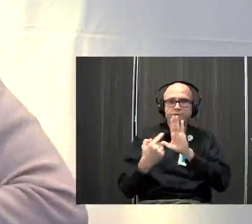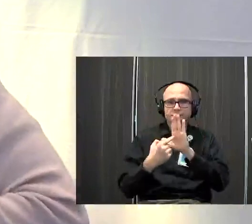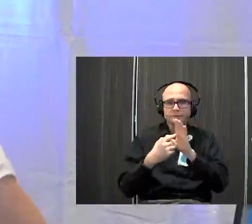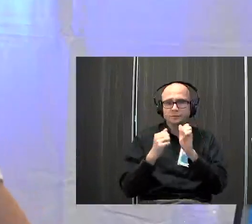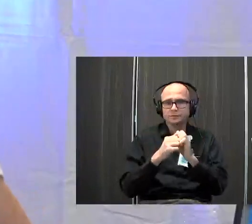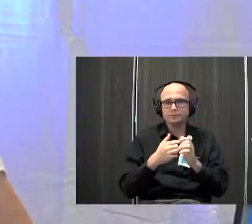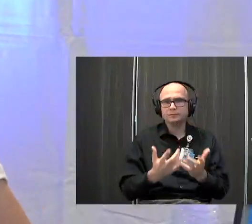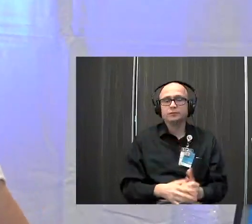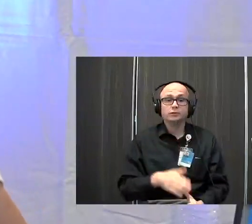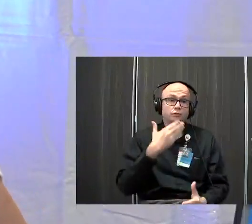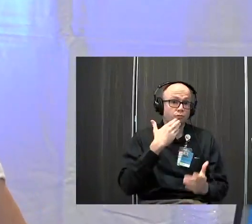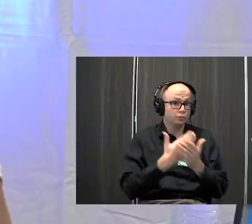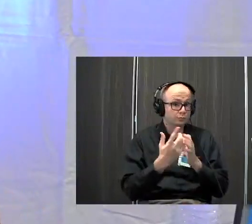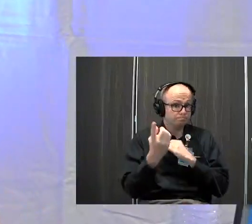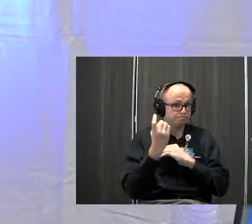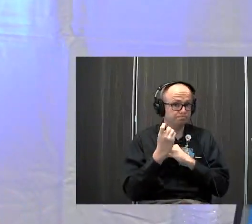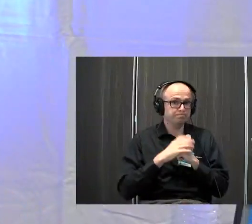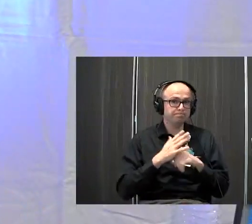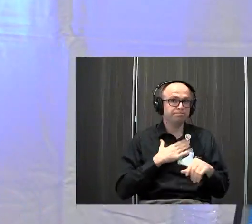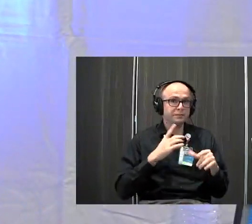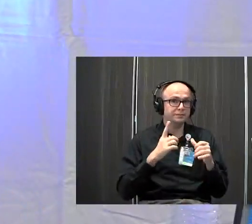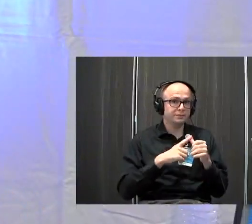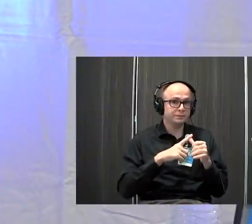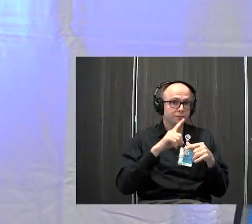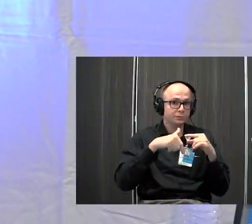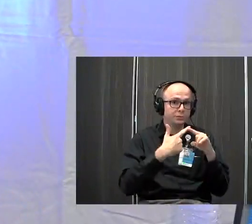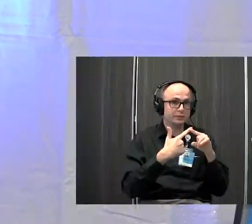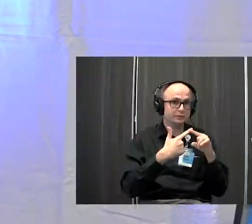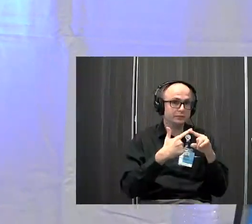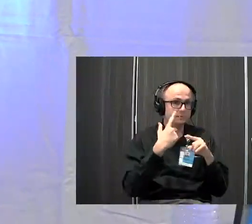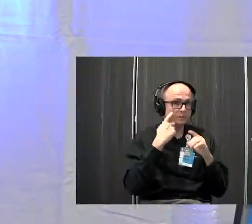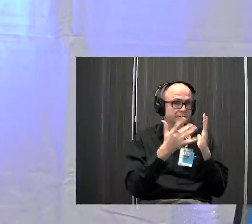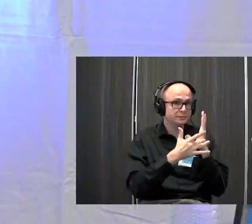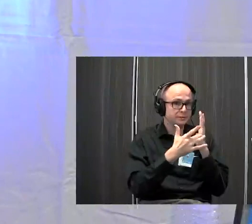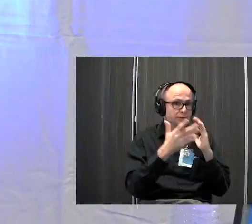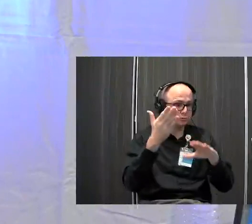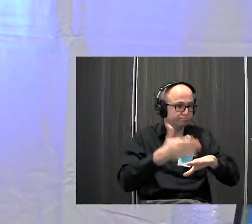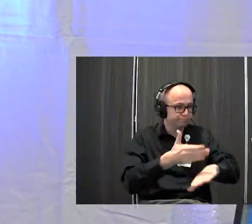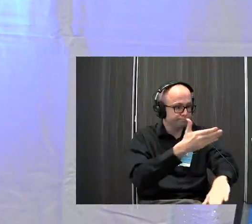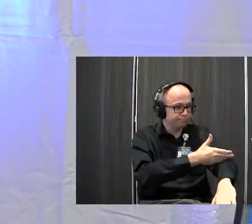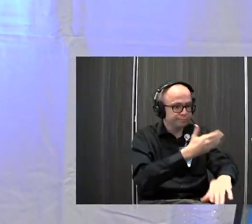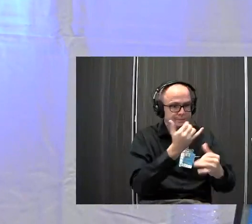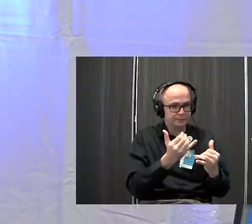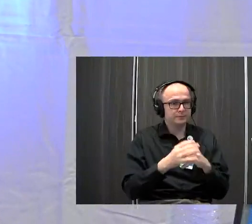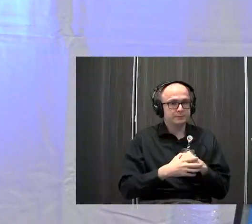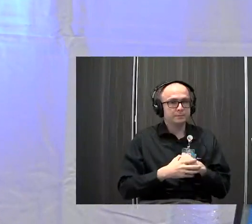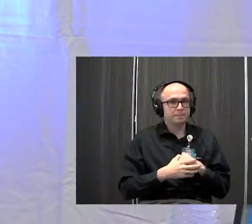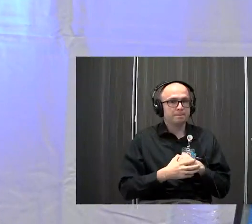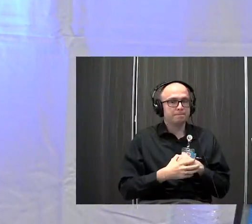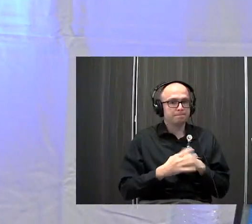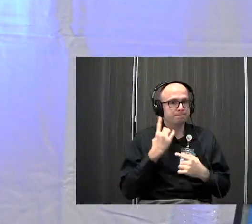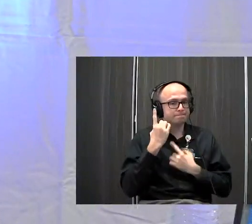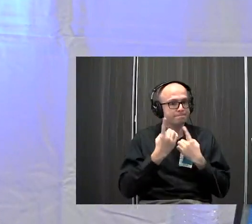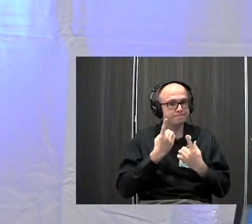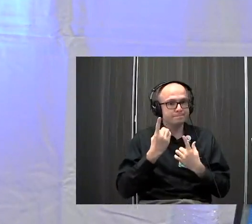symptoms? Yeah, so great question. So my first question would be, when was it done? Because our technology's better now. And so we, would think